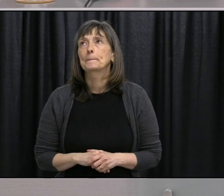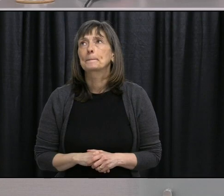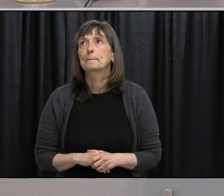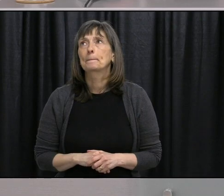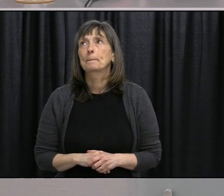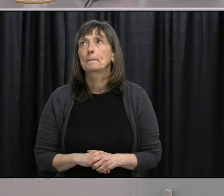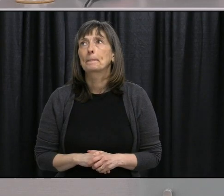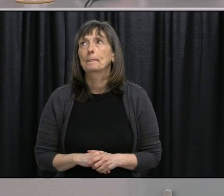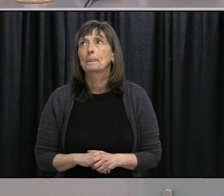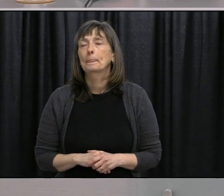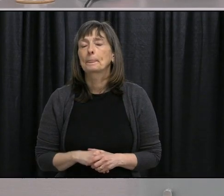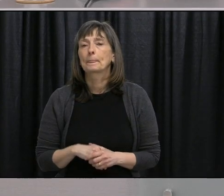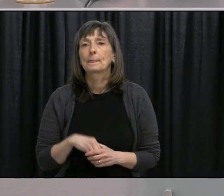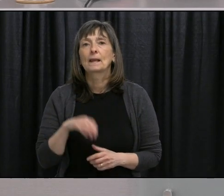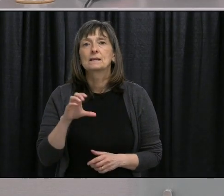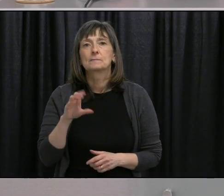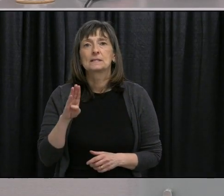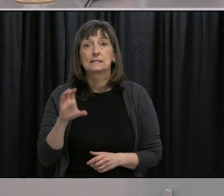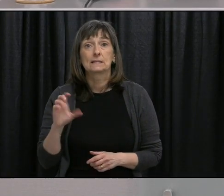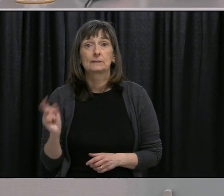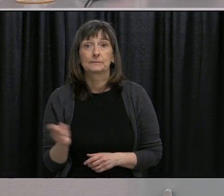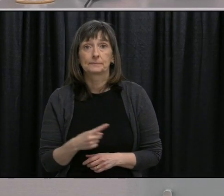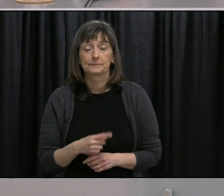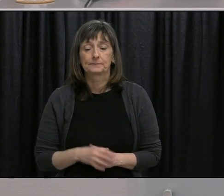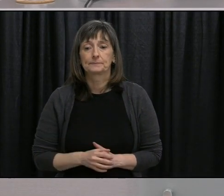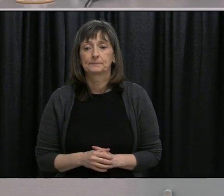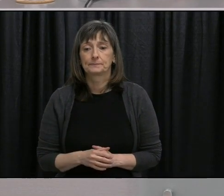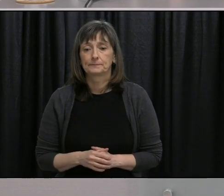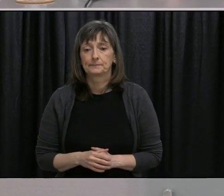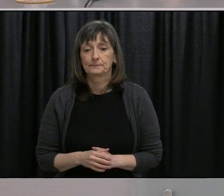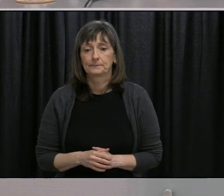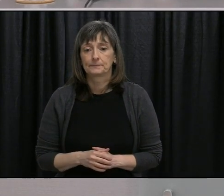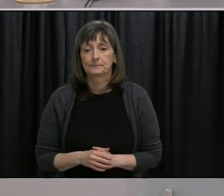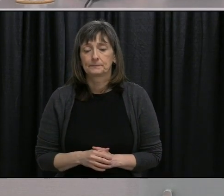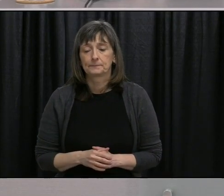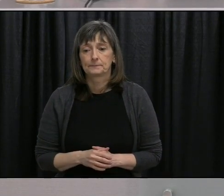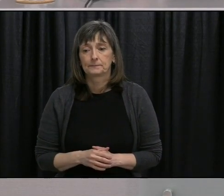Our next question is from Peter Cowan of CBC News. Please go ahead.